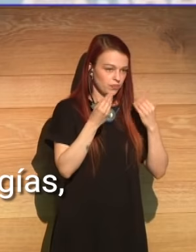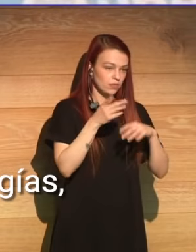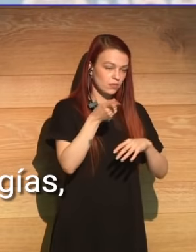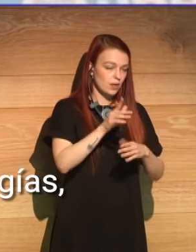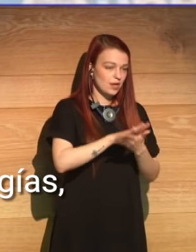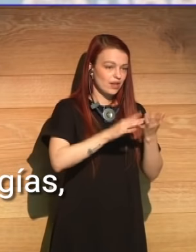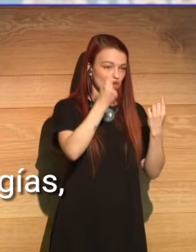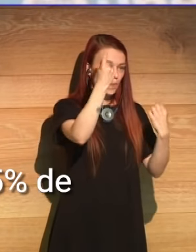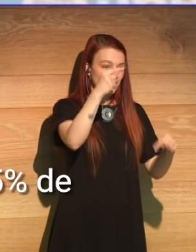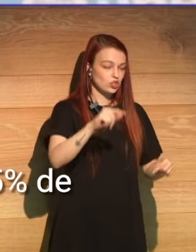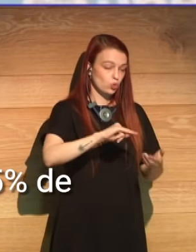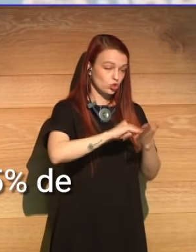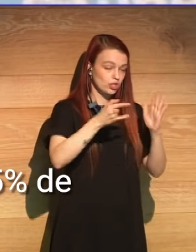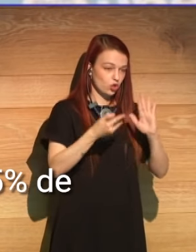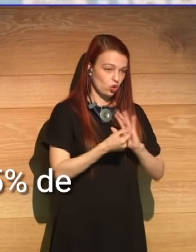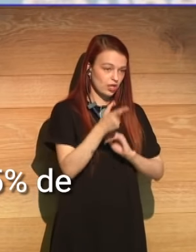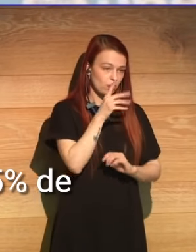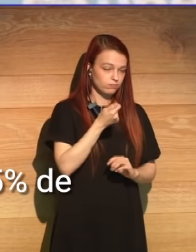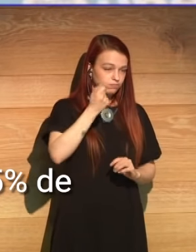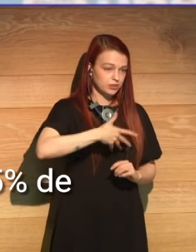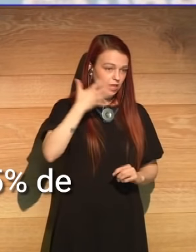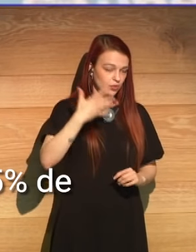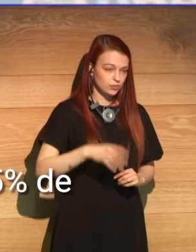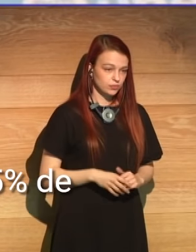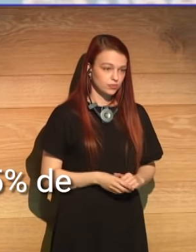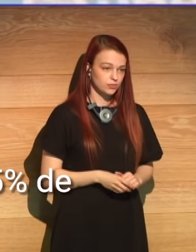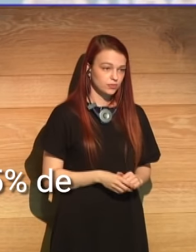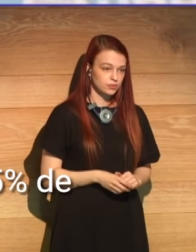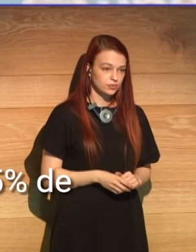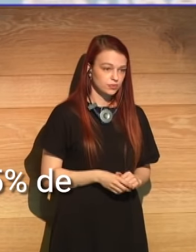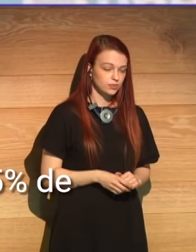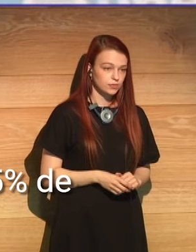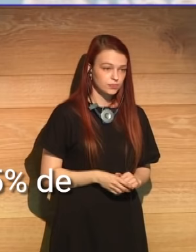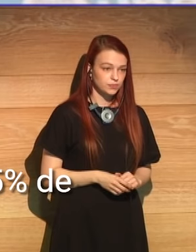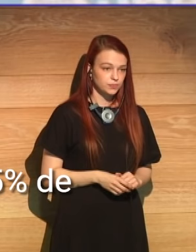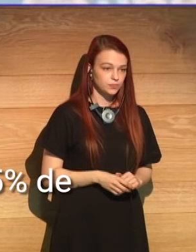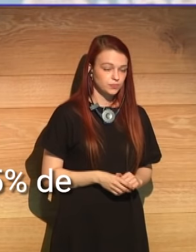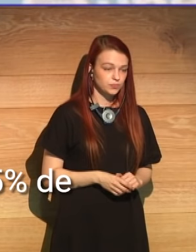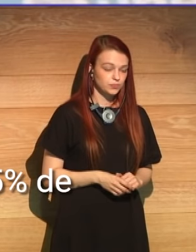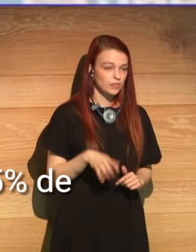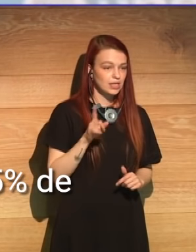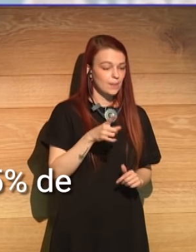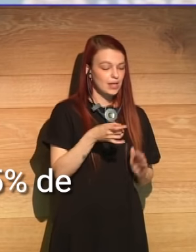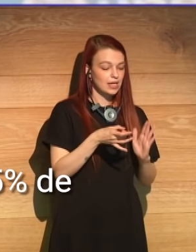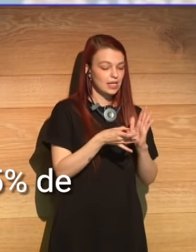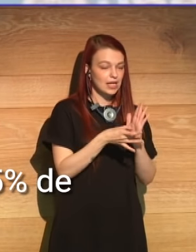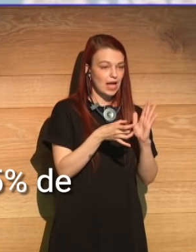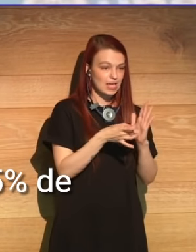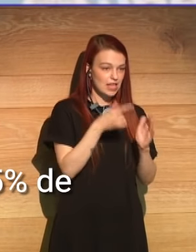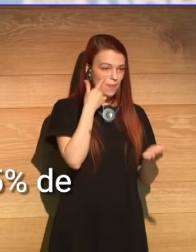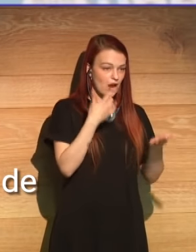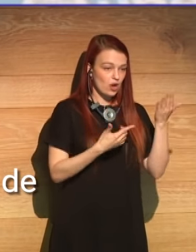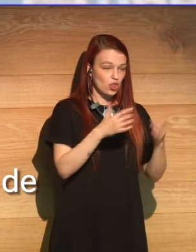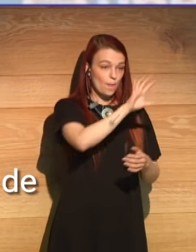easy. Assessment of the quality of education, only 50% of the African countries reported